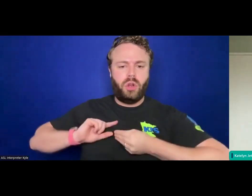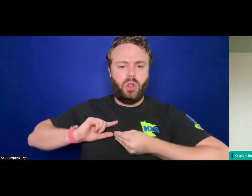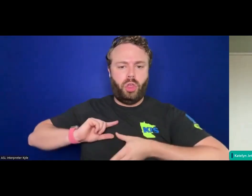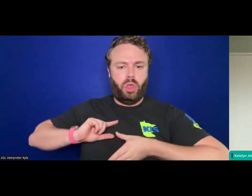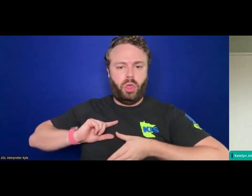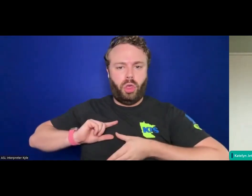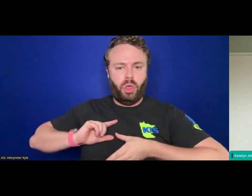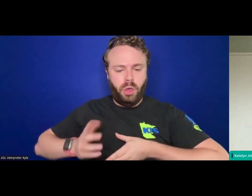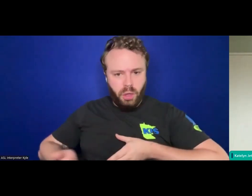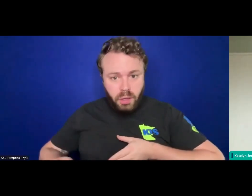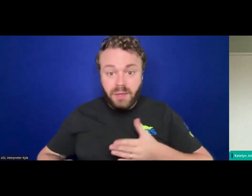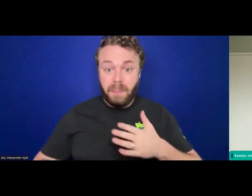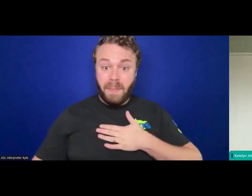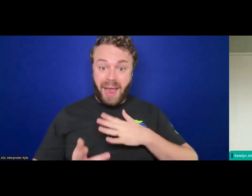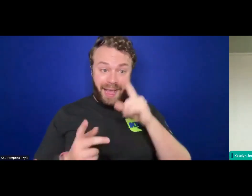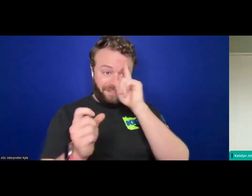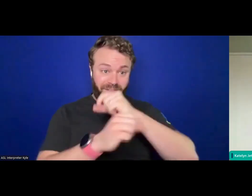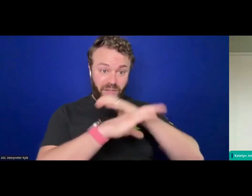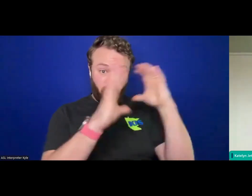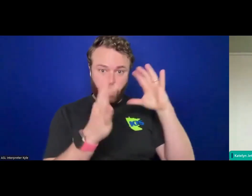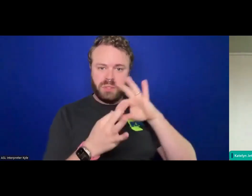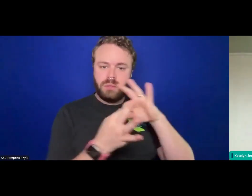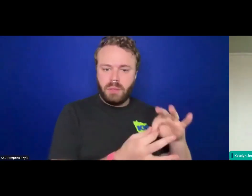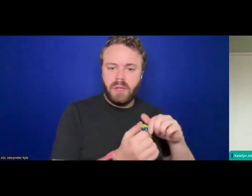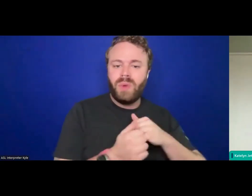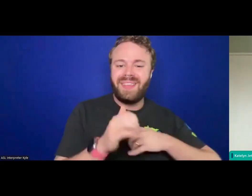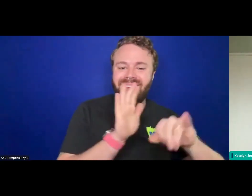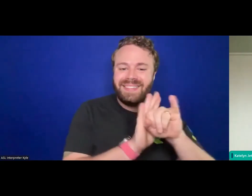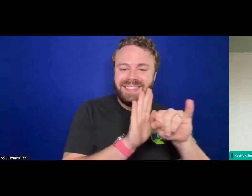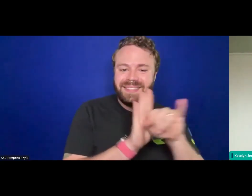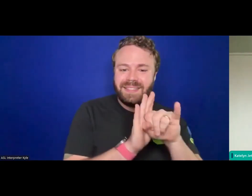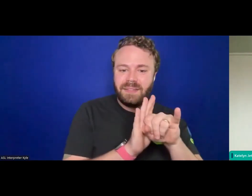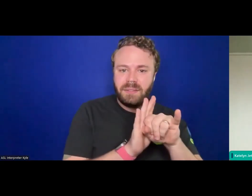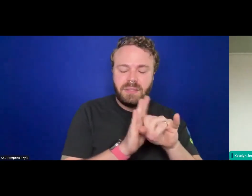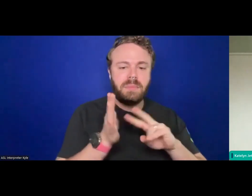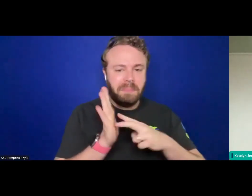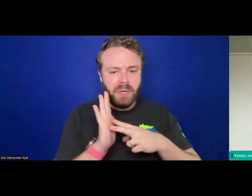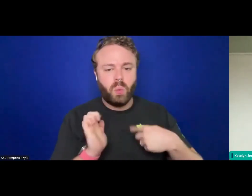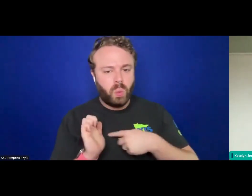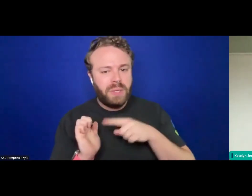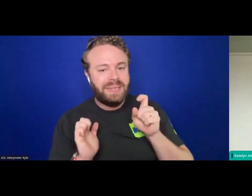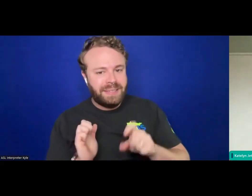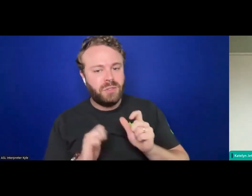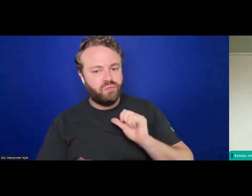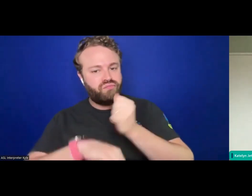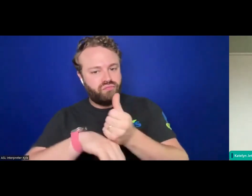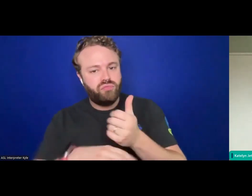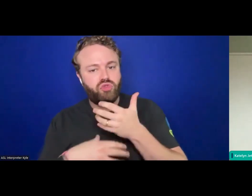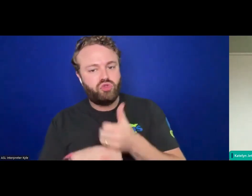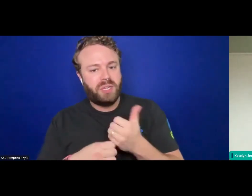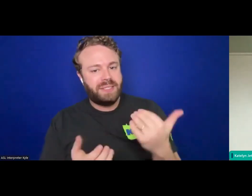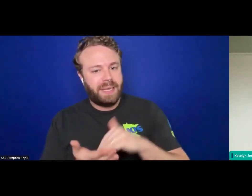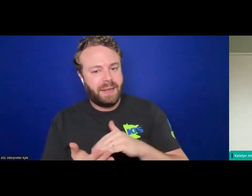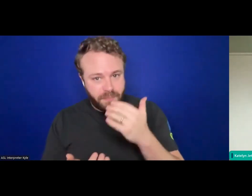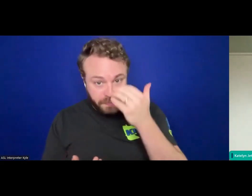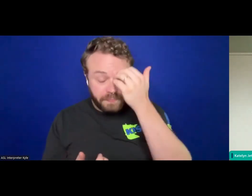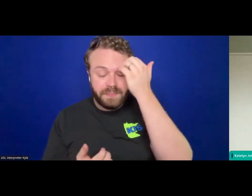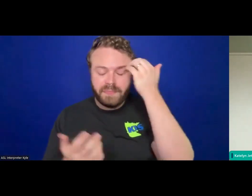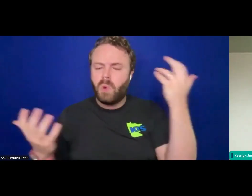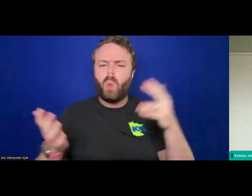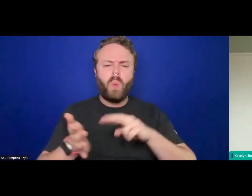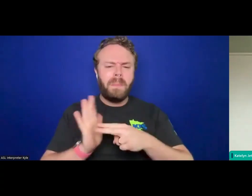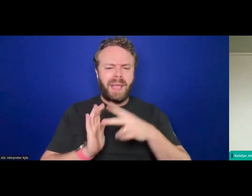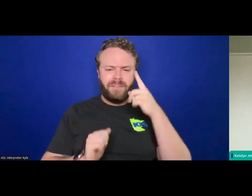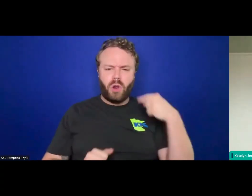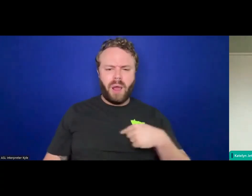identity and the tribes they're a part of, and we need to set new foundations of trust. So, for example, what does this mean? You